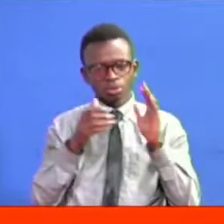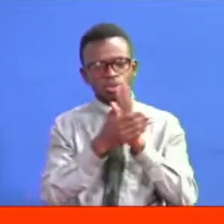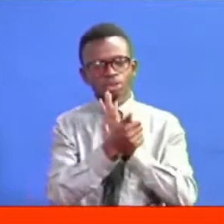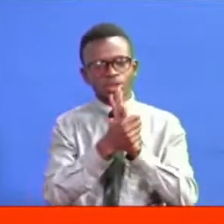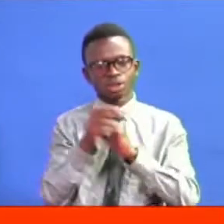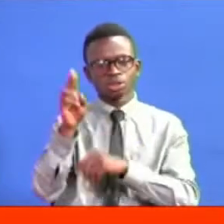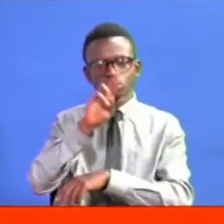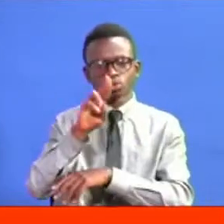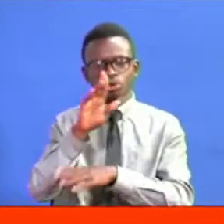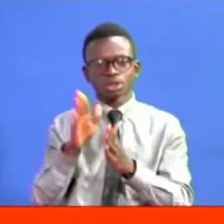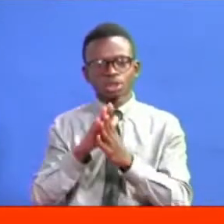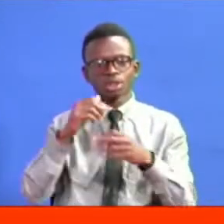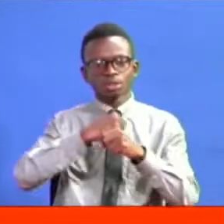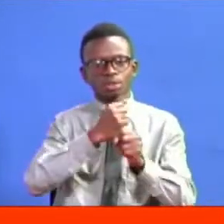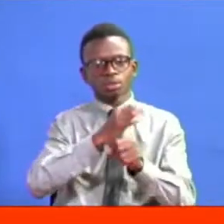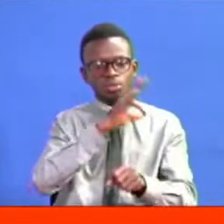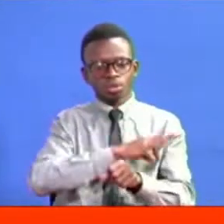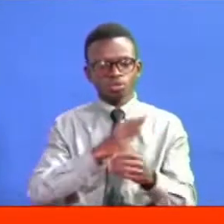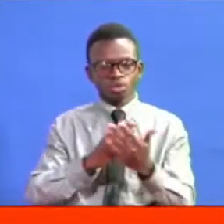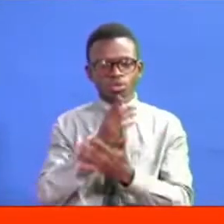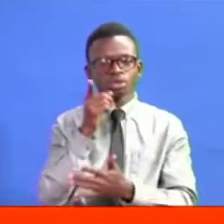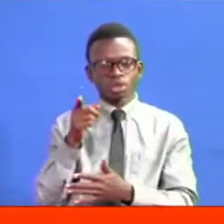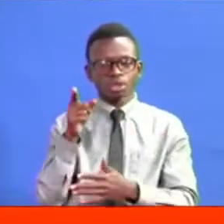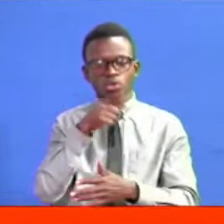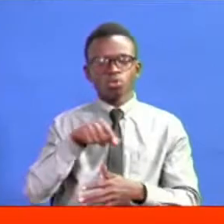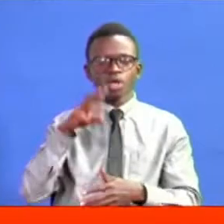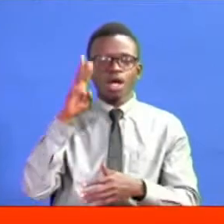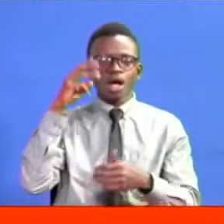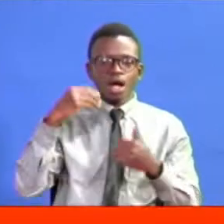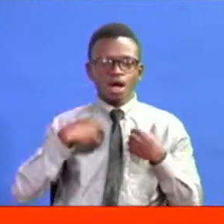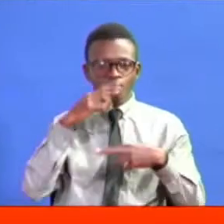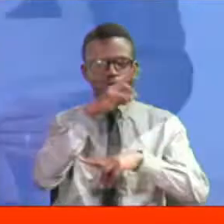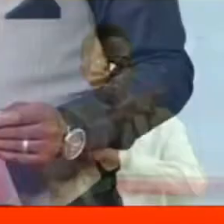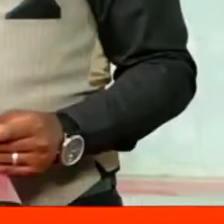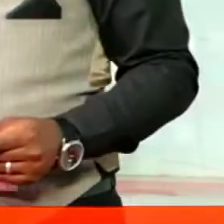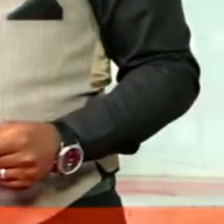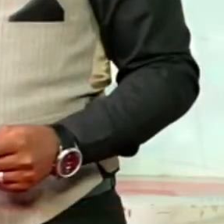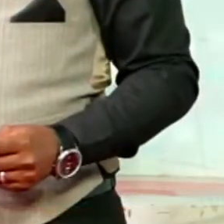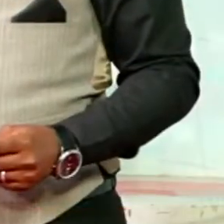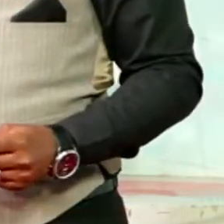and make money out of it. We take another break. We'll be back in a moment.